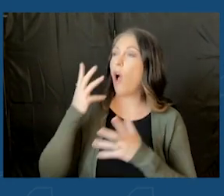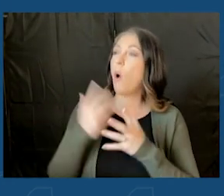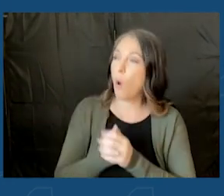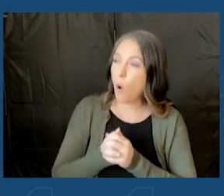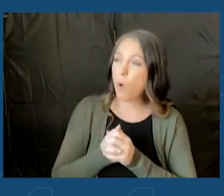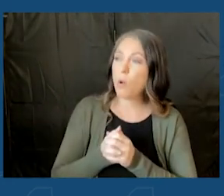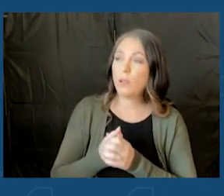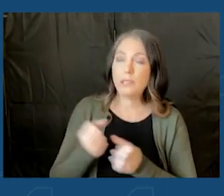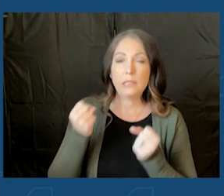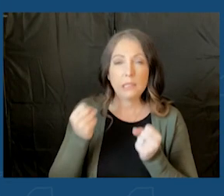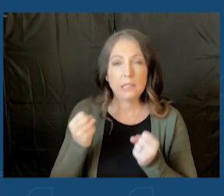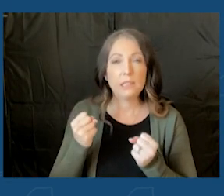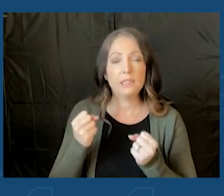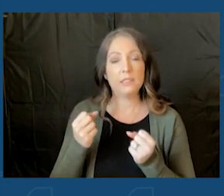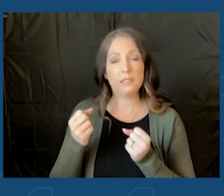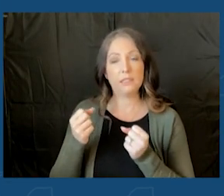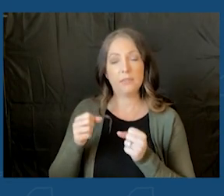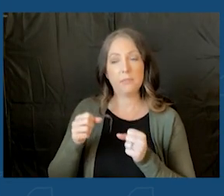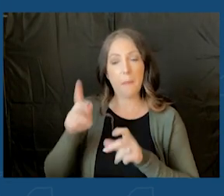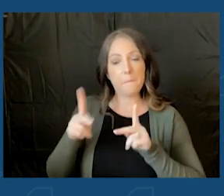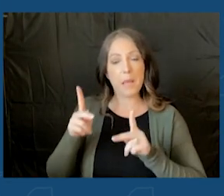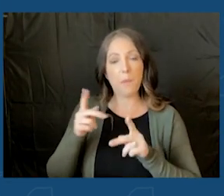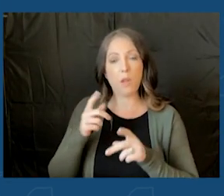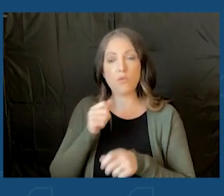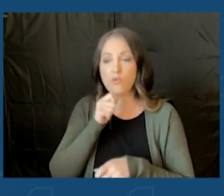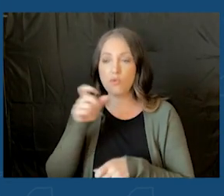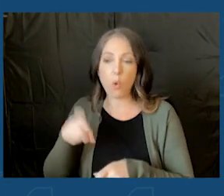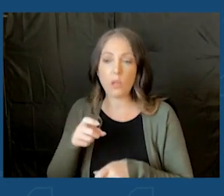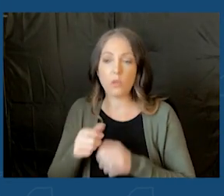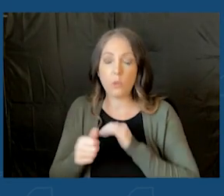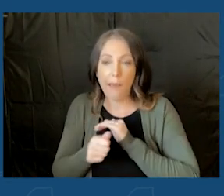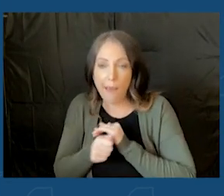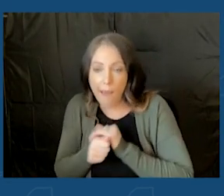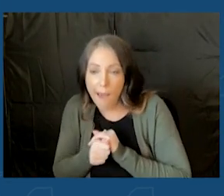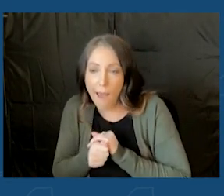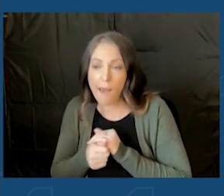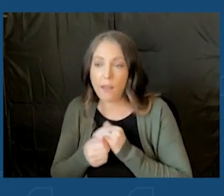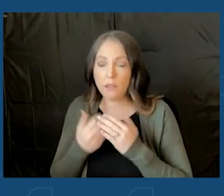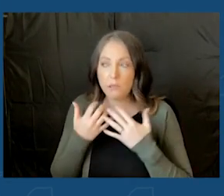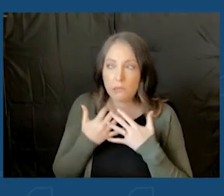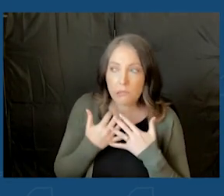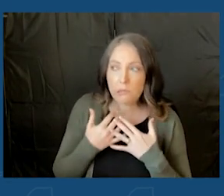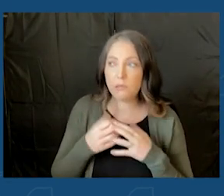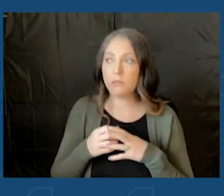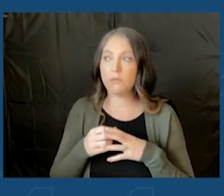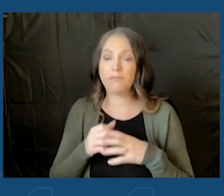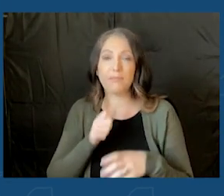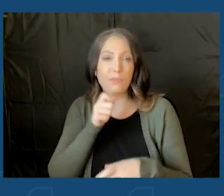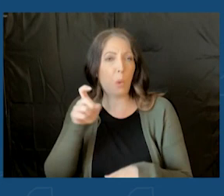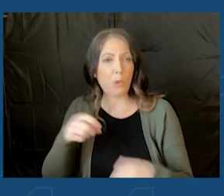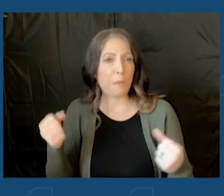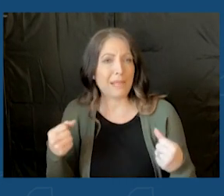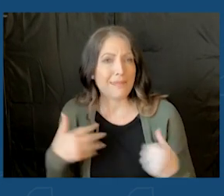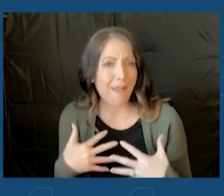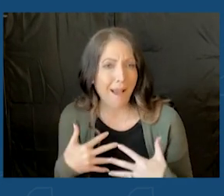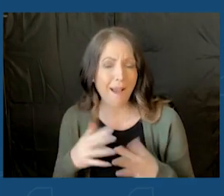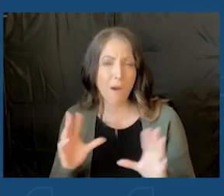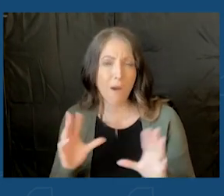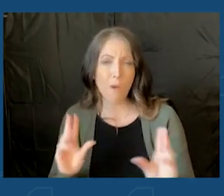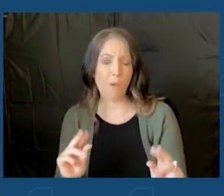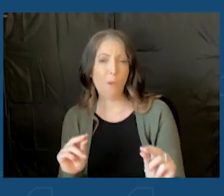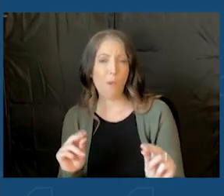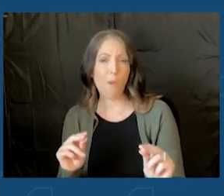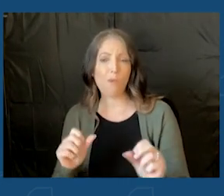in the shadows any longer. They can come forth with their story without fear of retribution or the shame